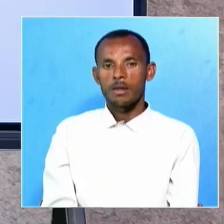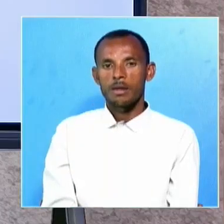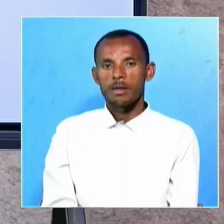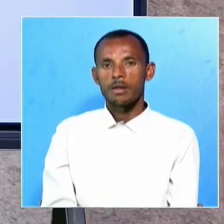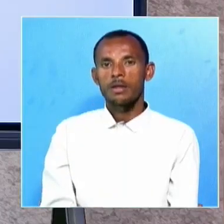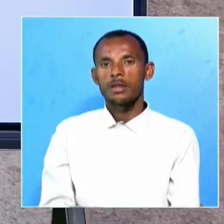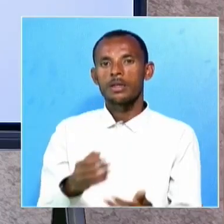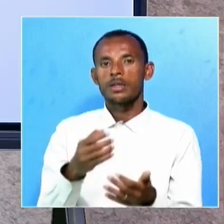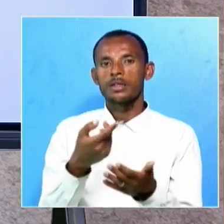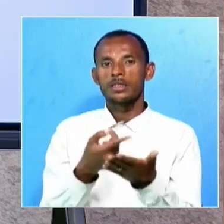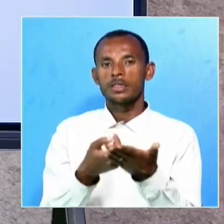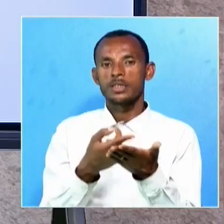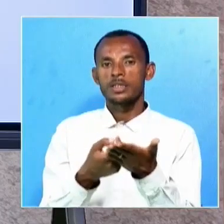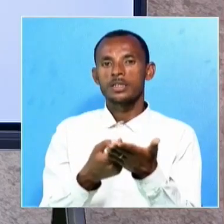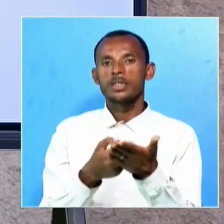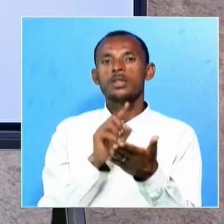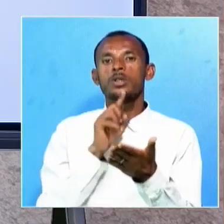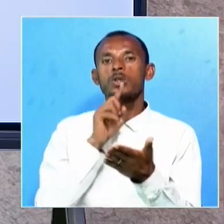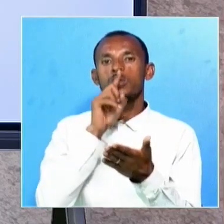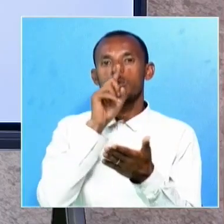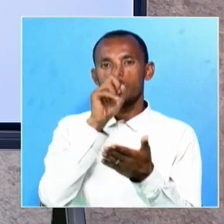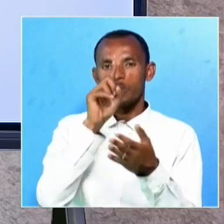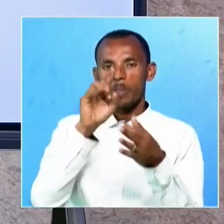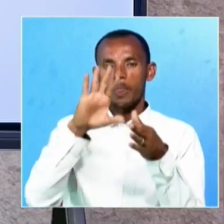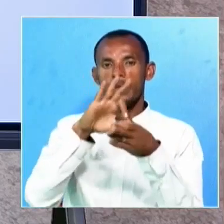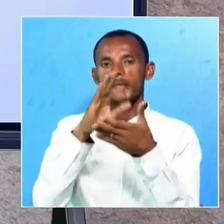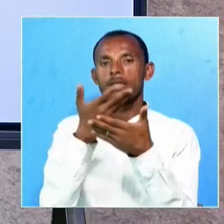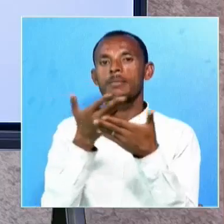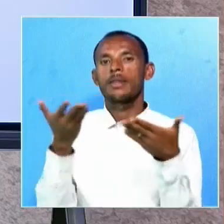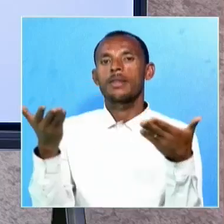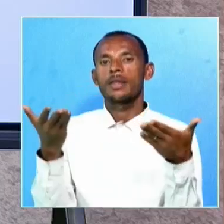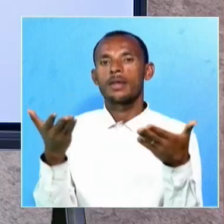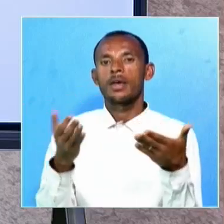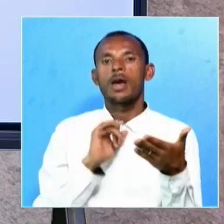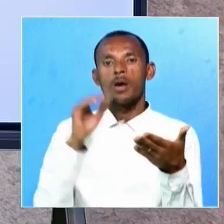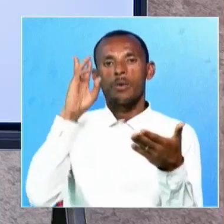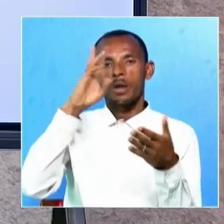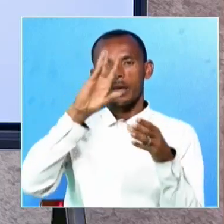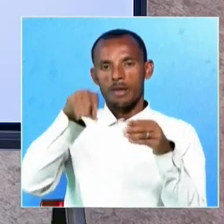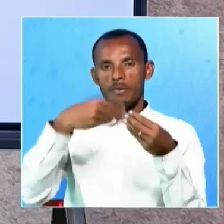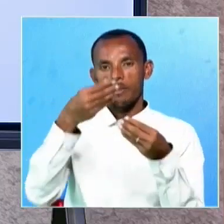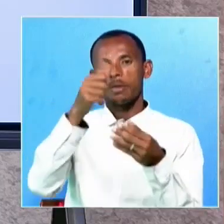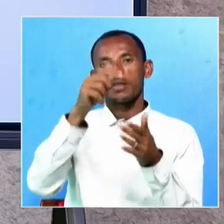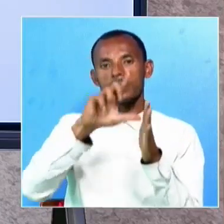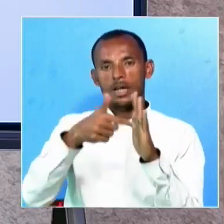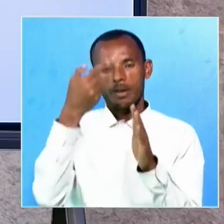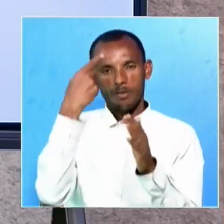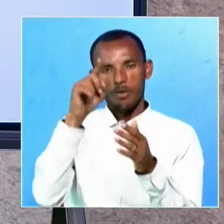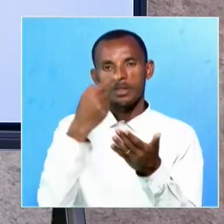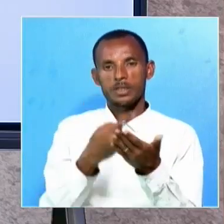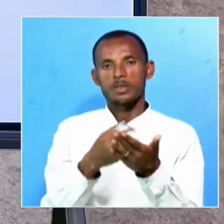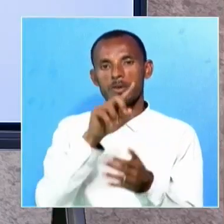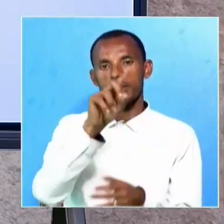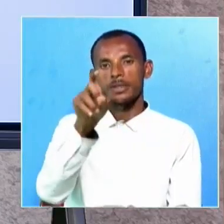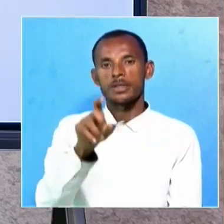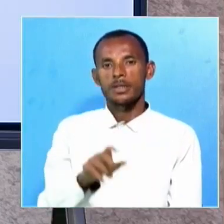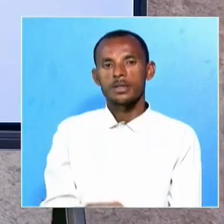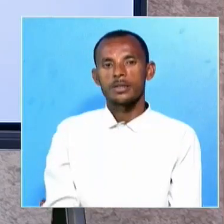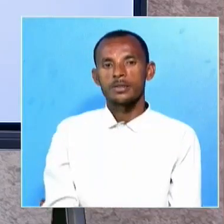Is this a true statement? I'll give you 10 seconds for this question.